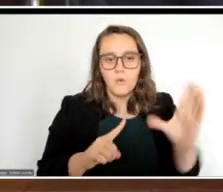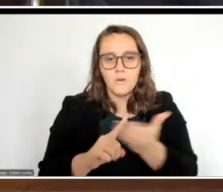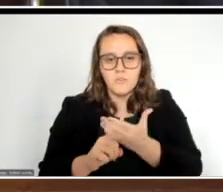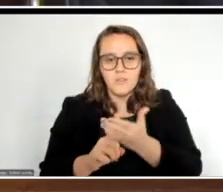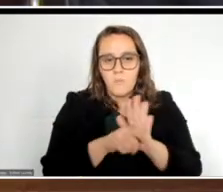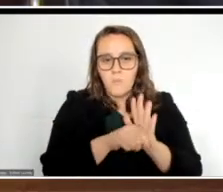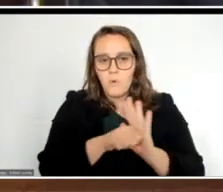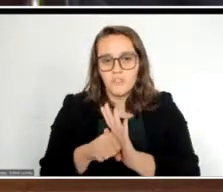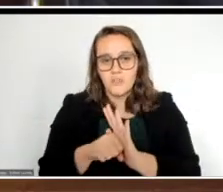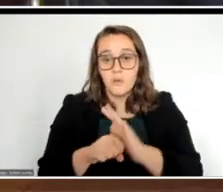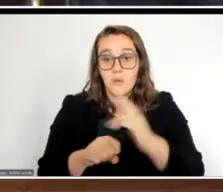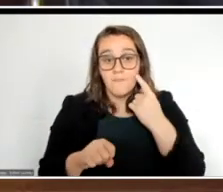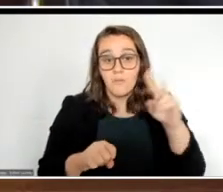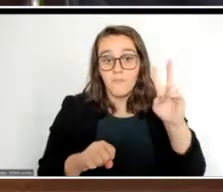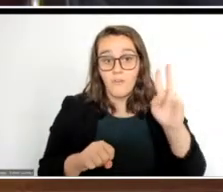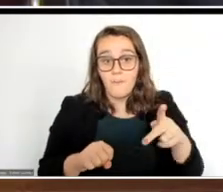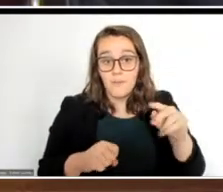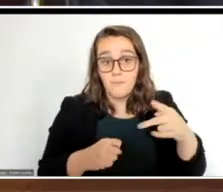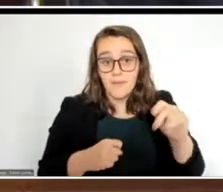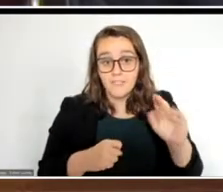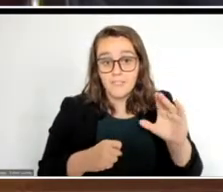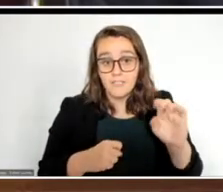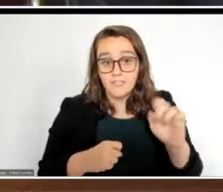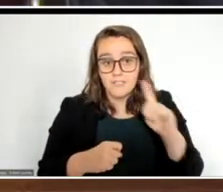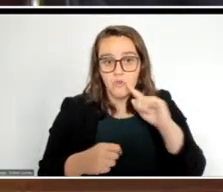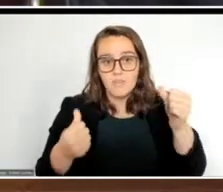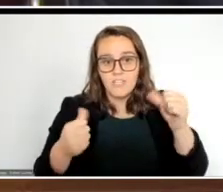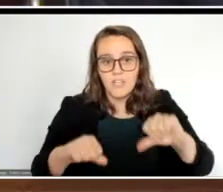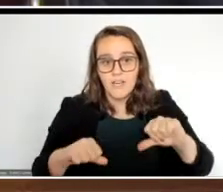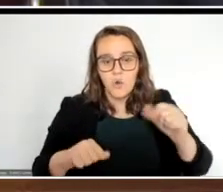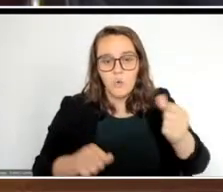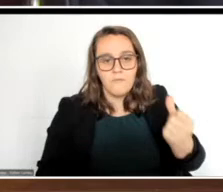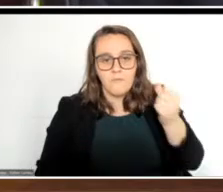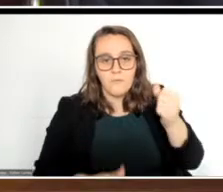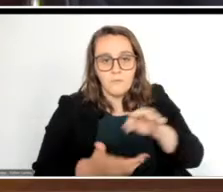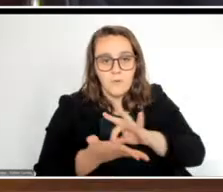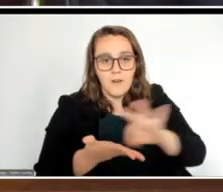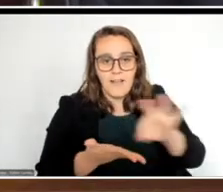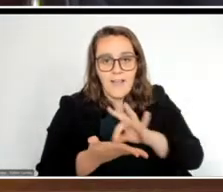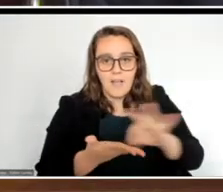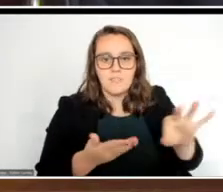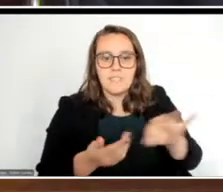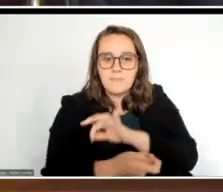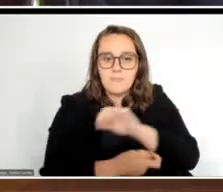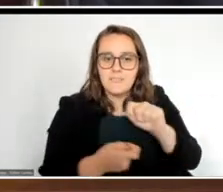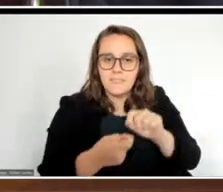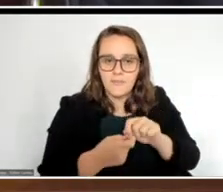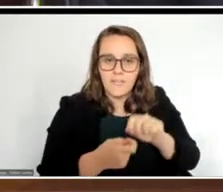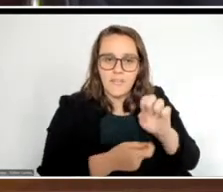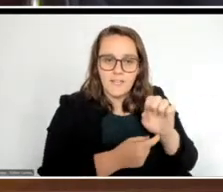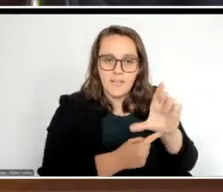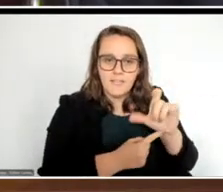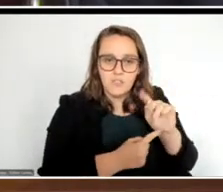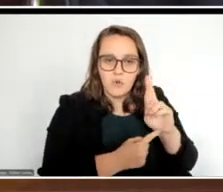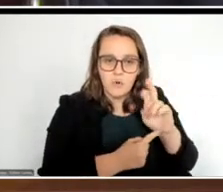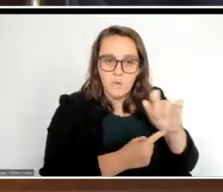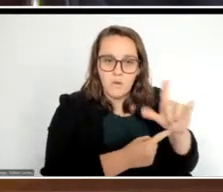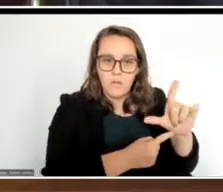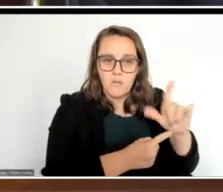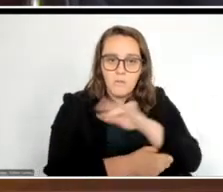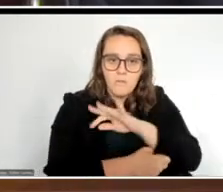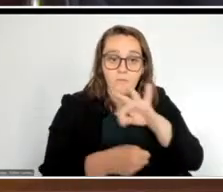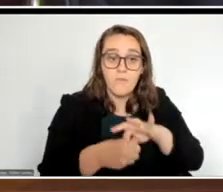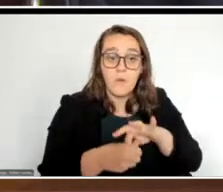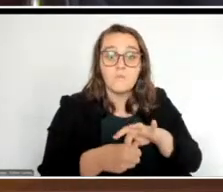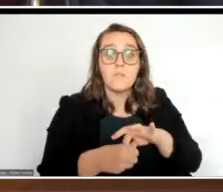Mike Pence reject or refuse to count certain Biden electoral votes so that President Donald Trump would, quote,